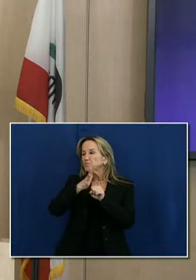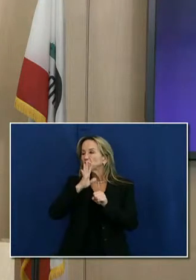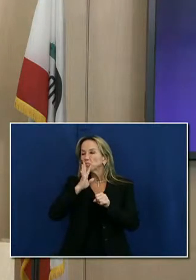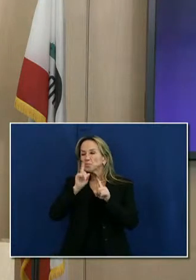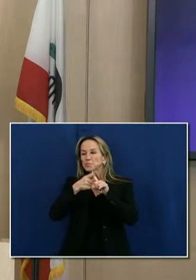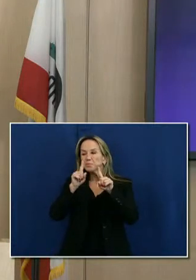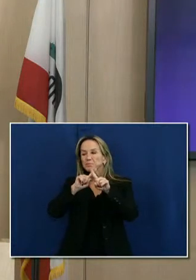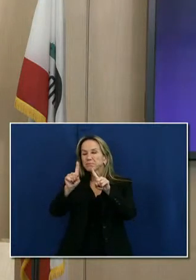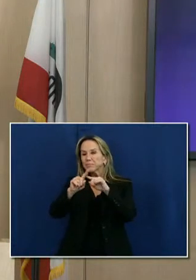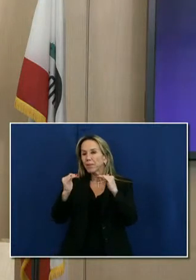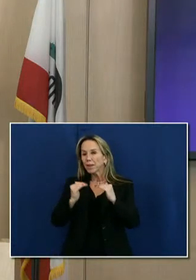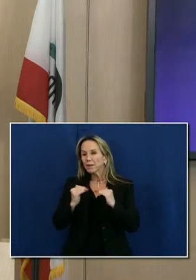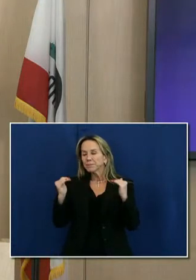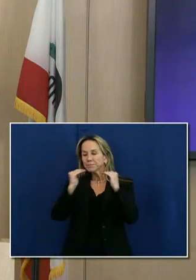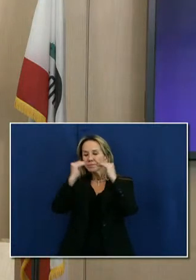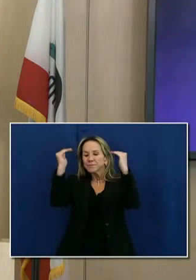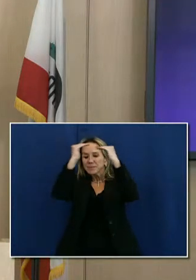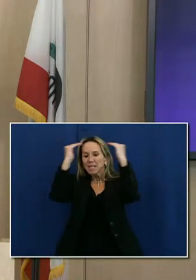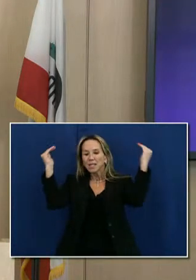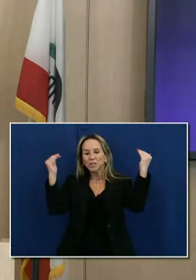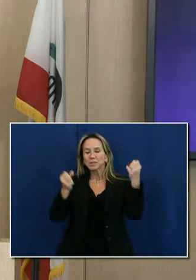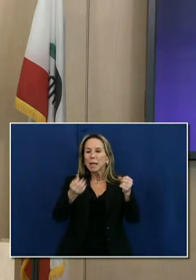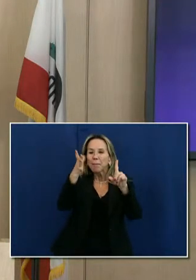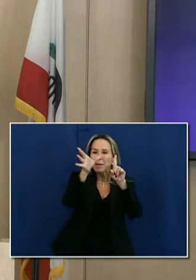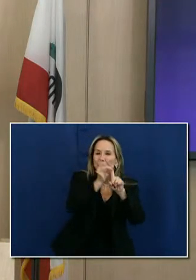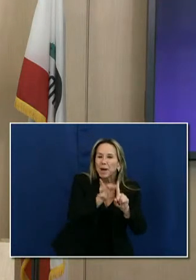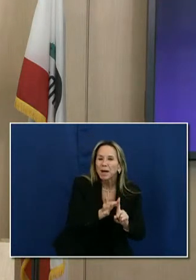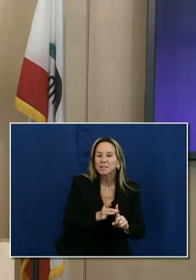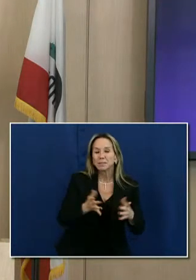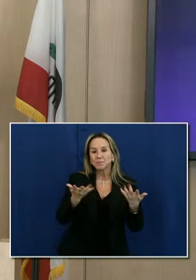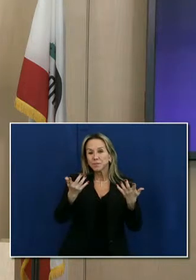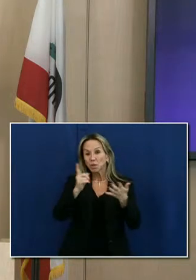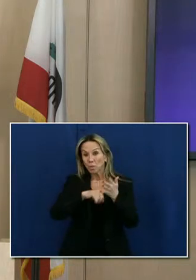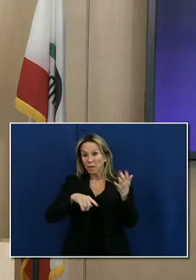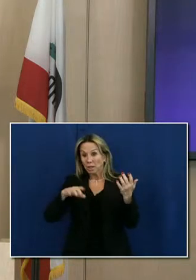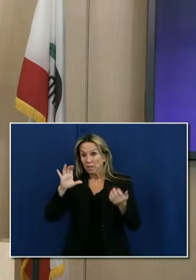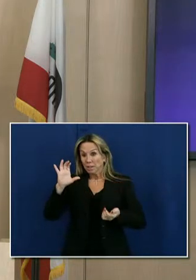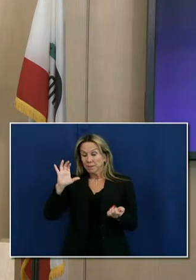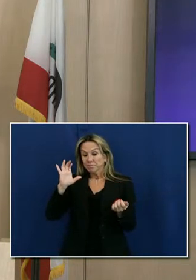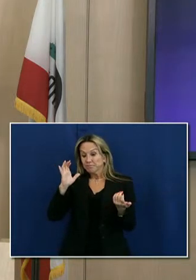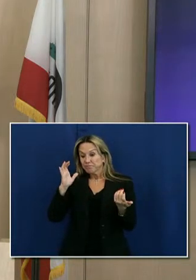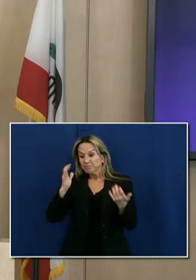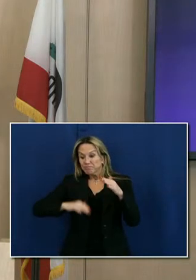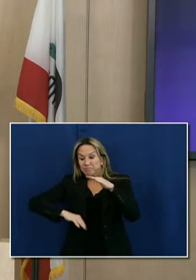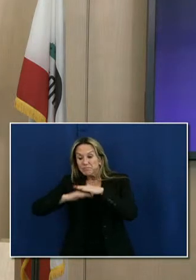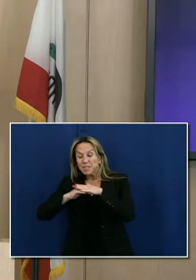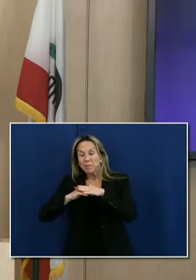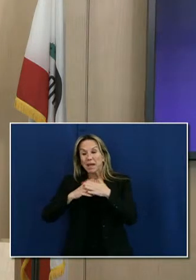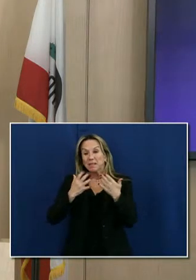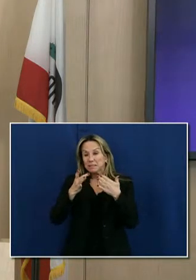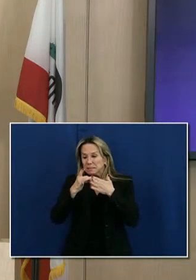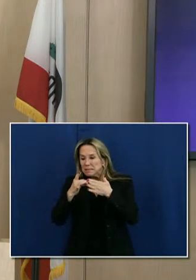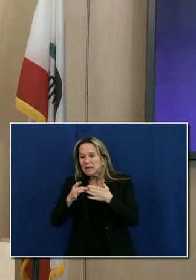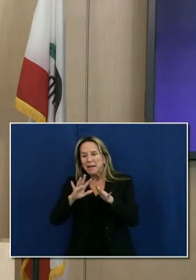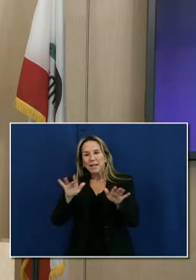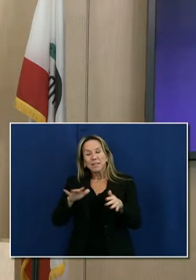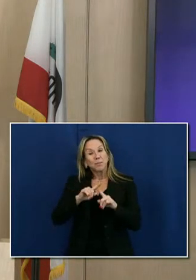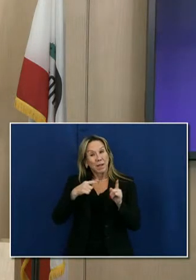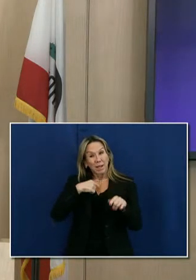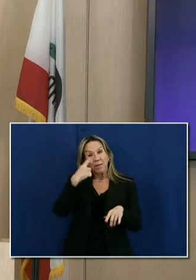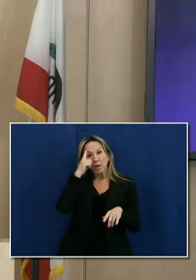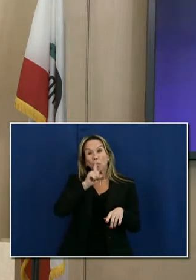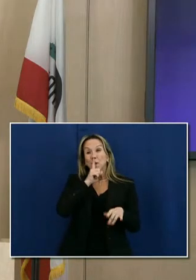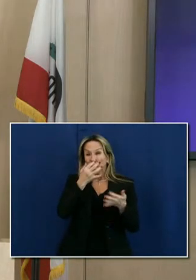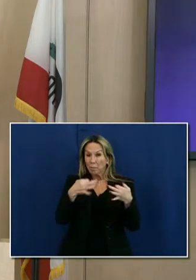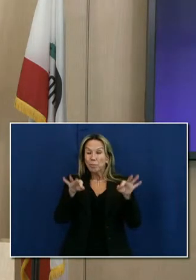positives, the hospital system capacity, or various guidance that is coming out, or things that we're working through. But I think it is